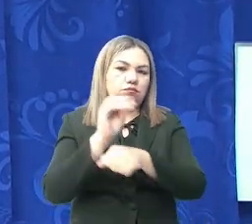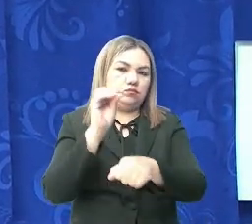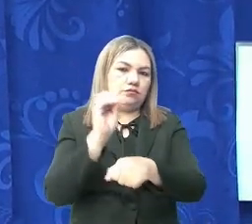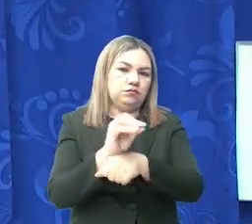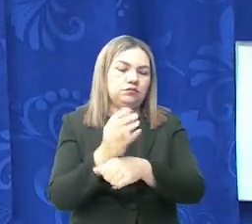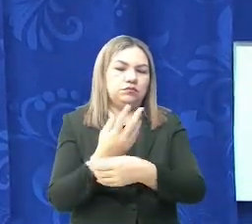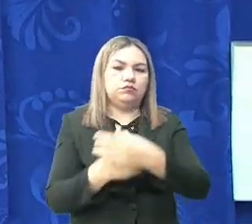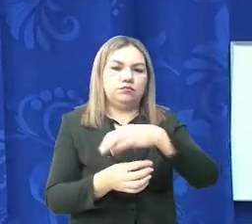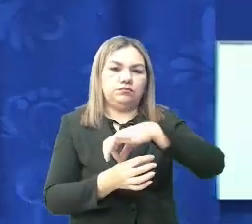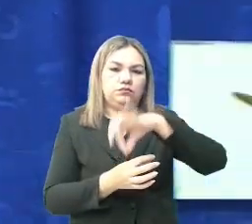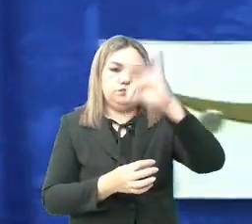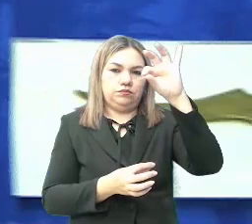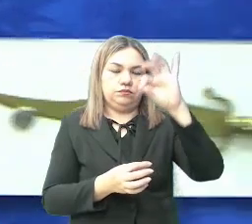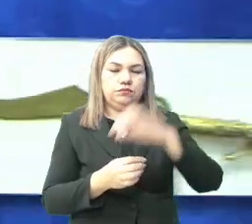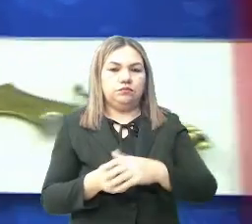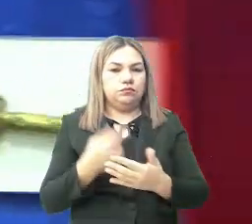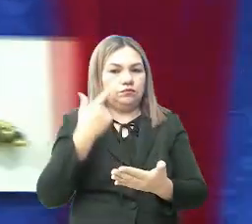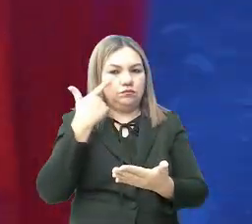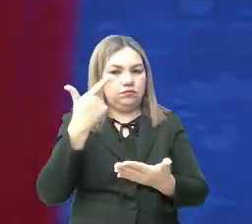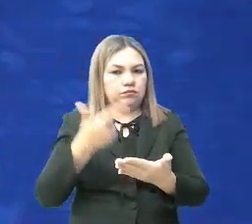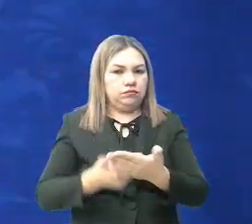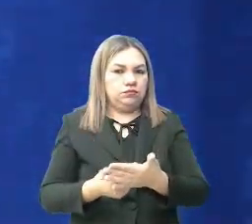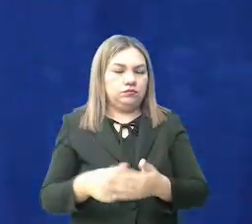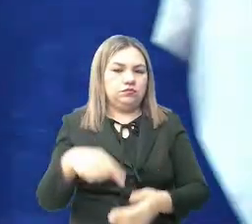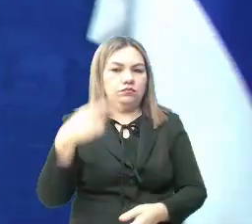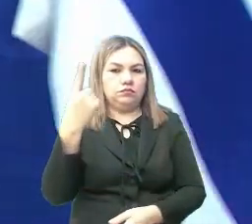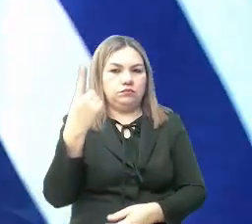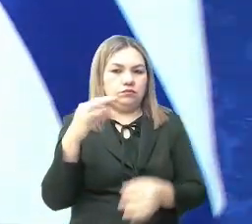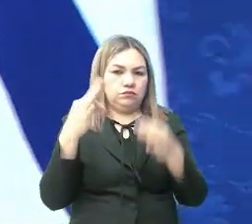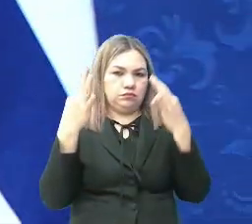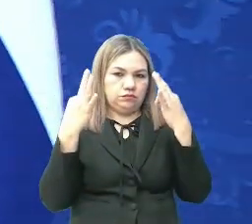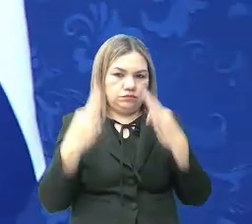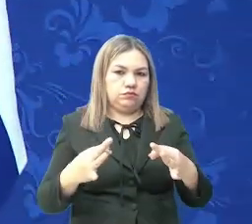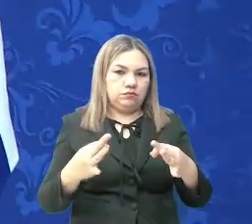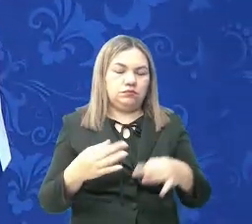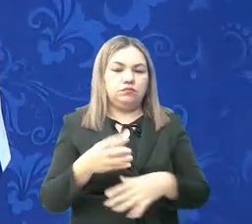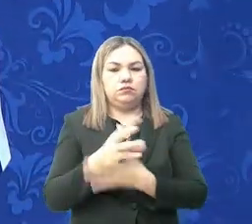it's a spiritual teaching. You know why? To show a truth. It says